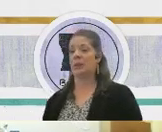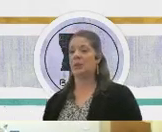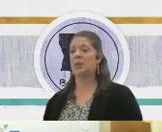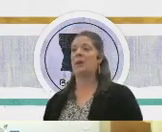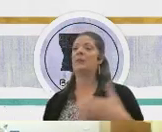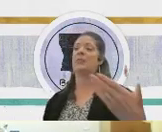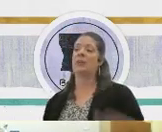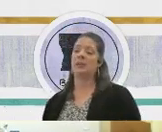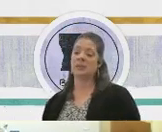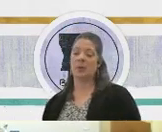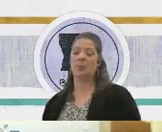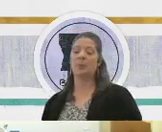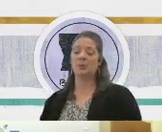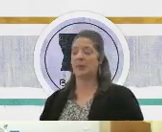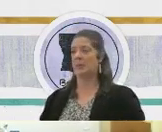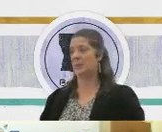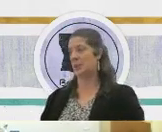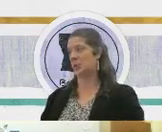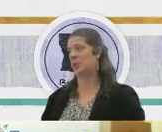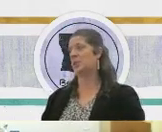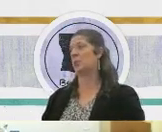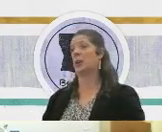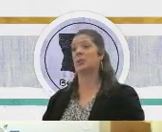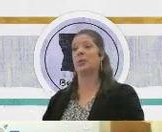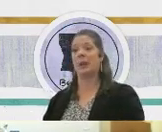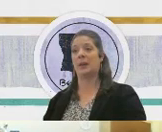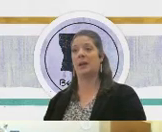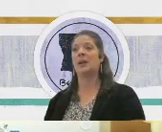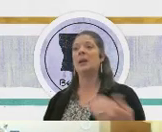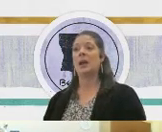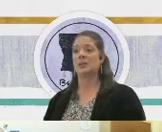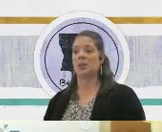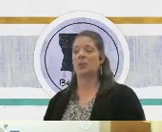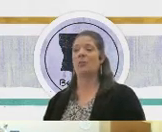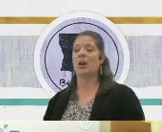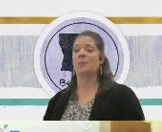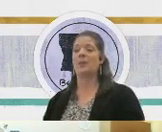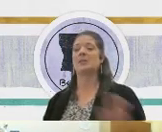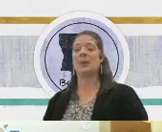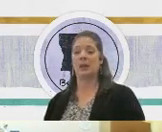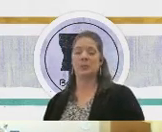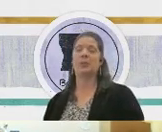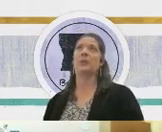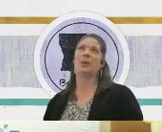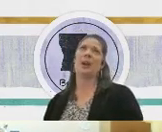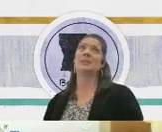of federal regulation. However, there is a proposed bill this session that is working to amend that. And so it's making its way through has made